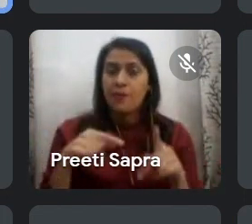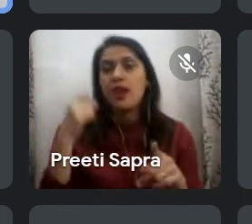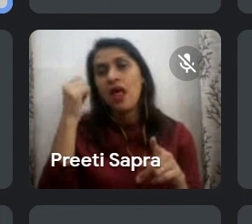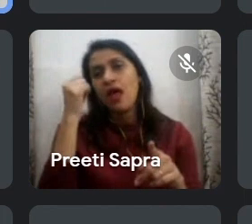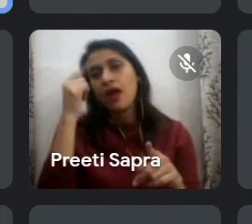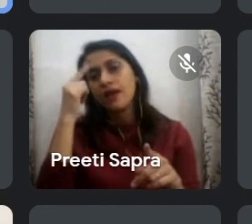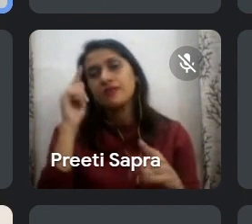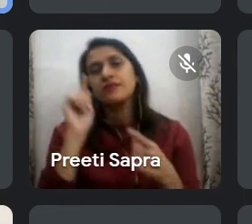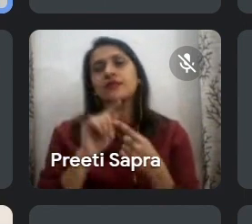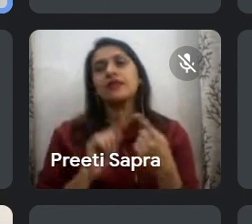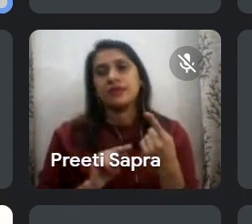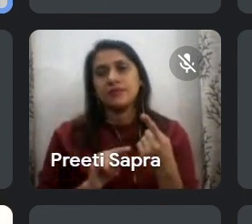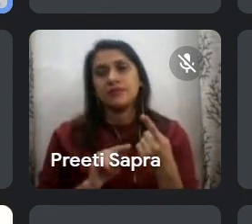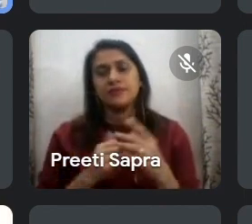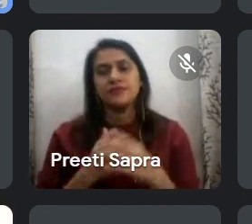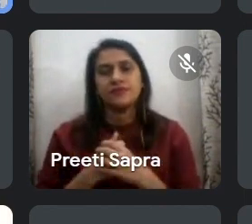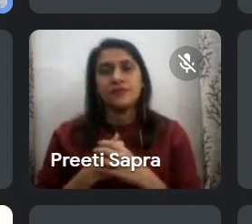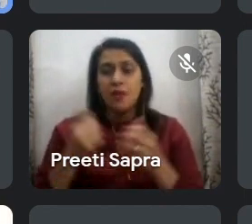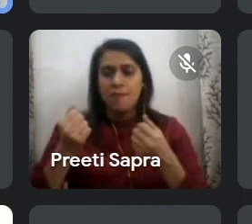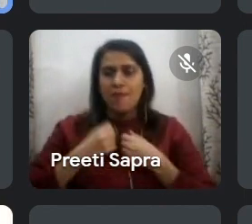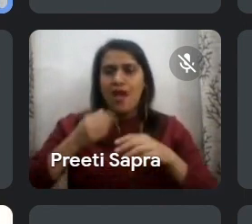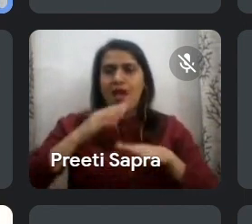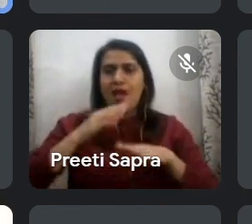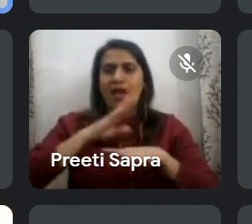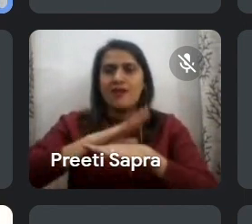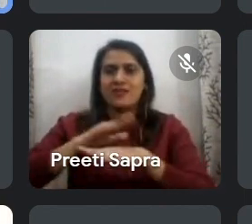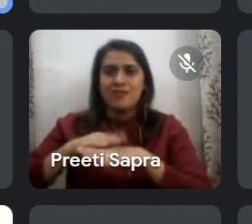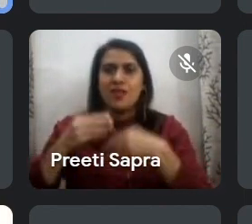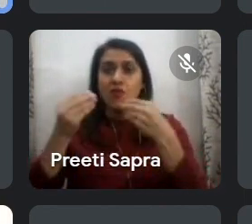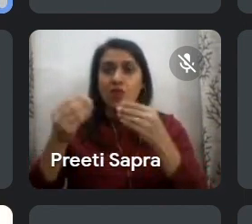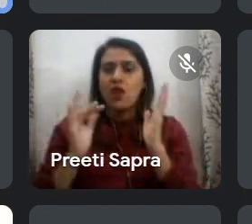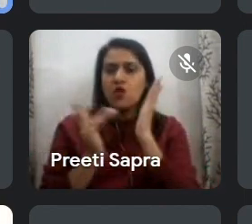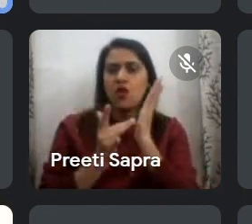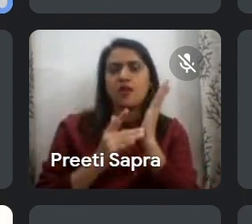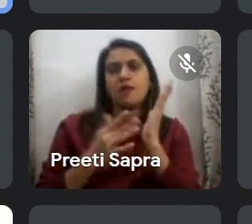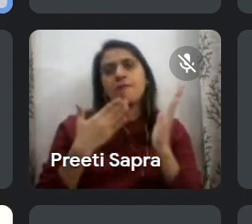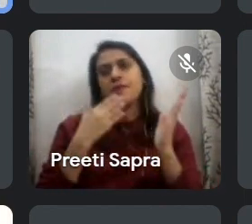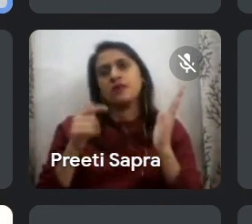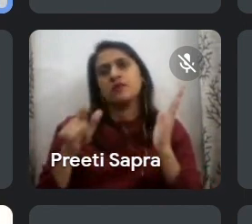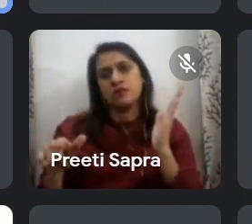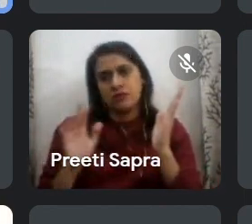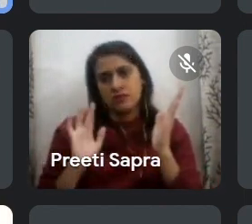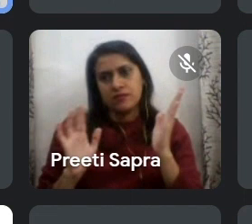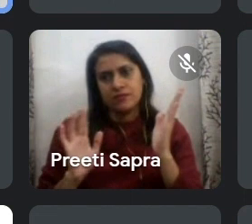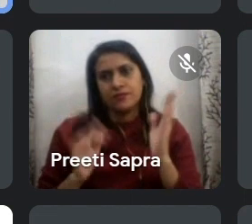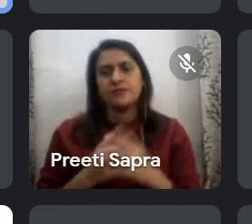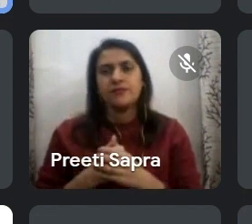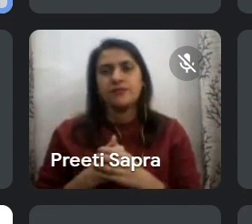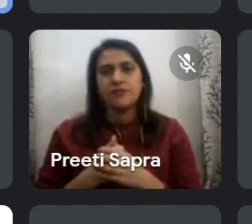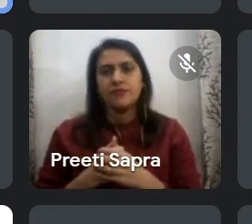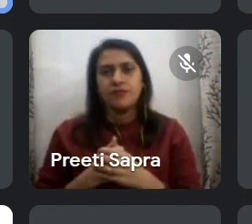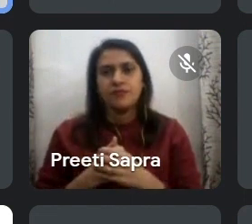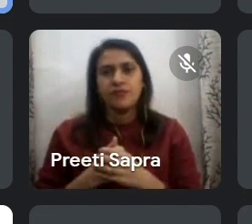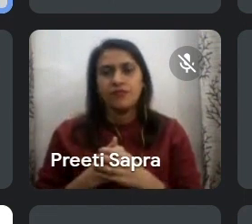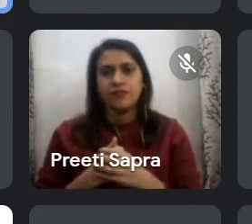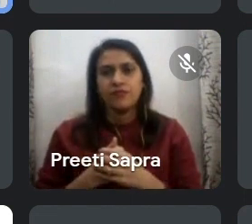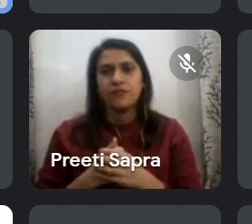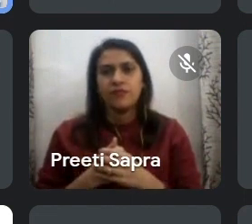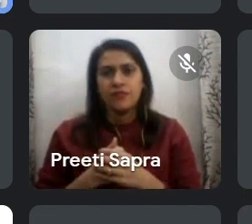things. So, given my experience, technology was my one respite. Technology was my only means of